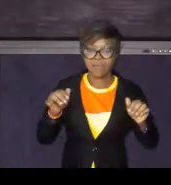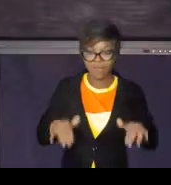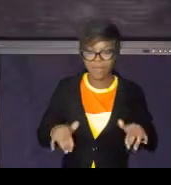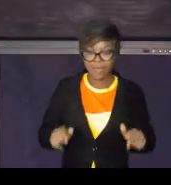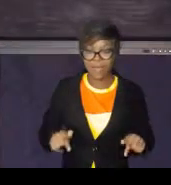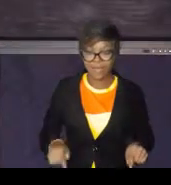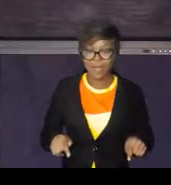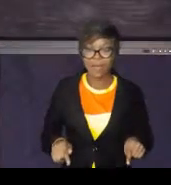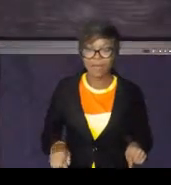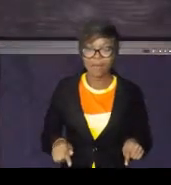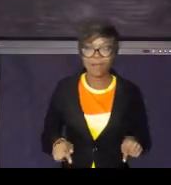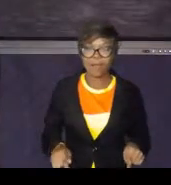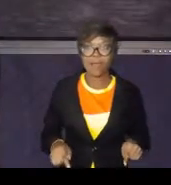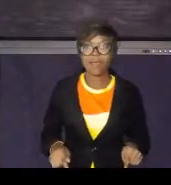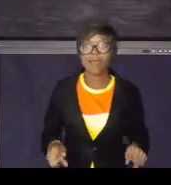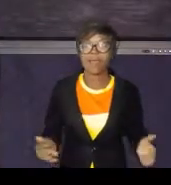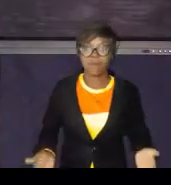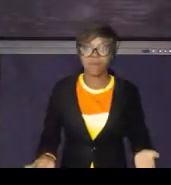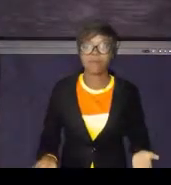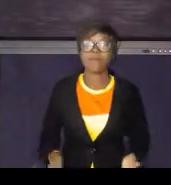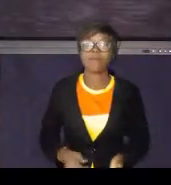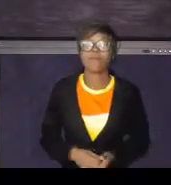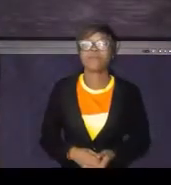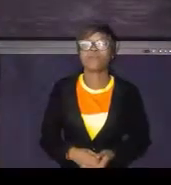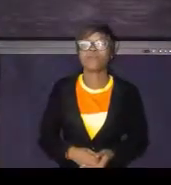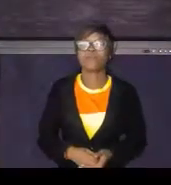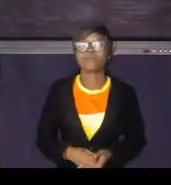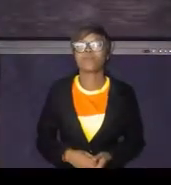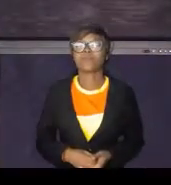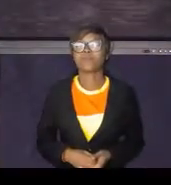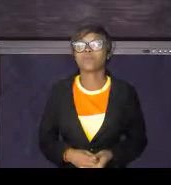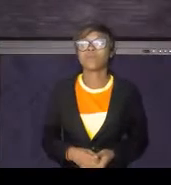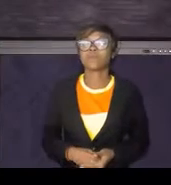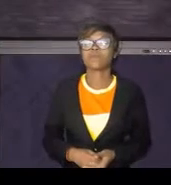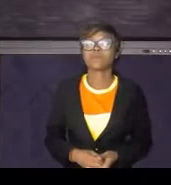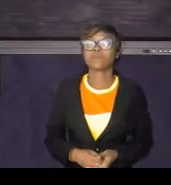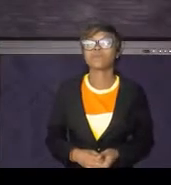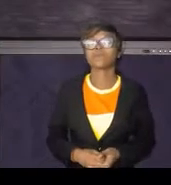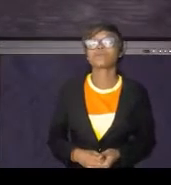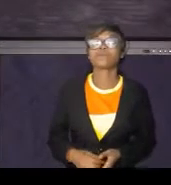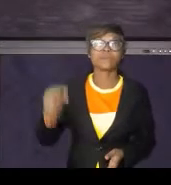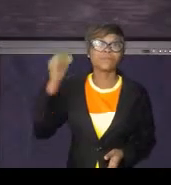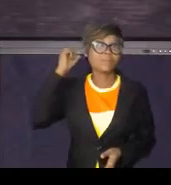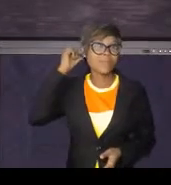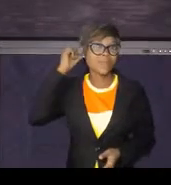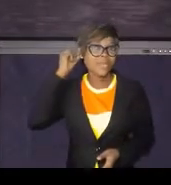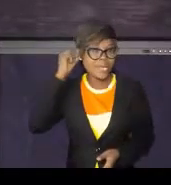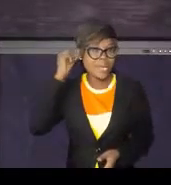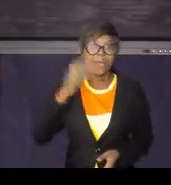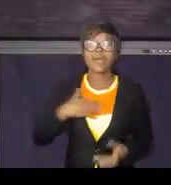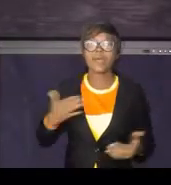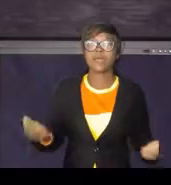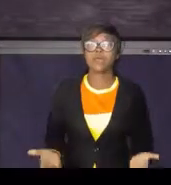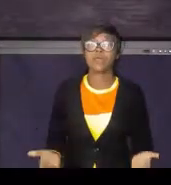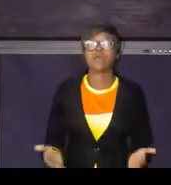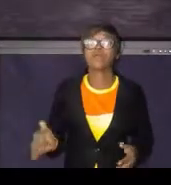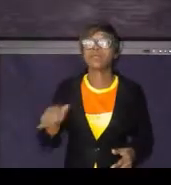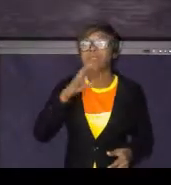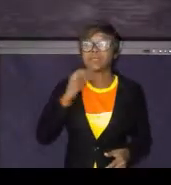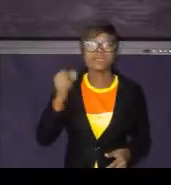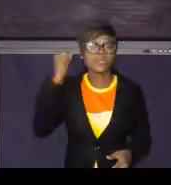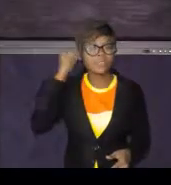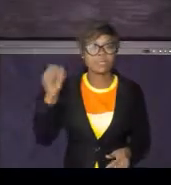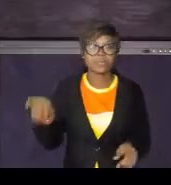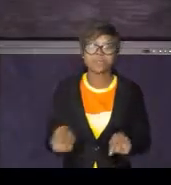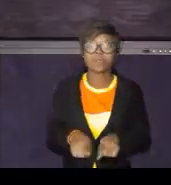place. That one means in this place. So hair and hair, the sound is the same, the